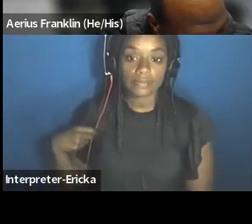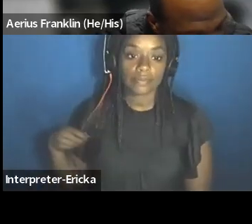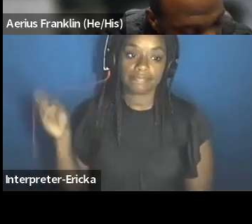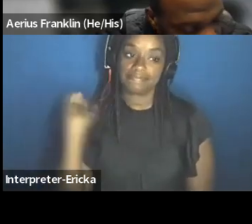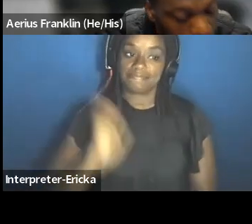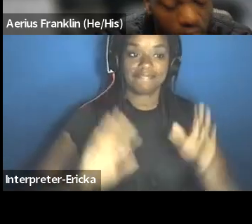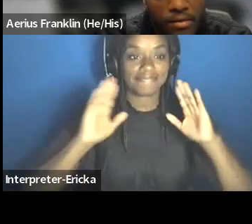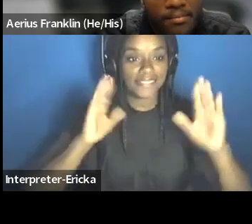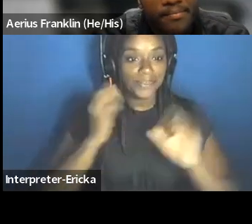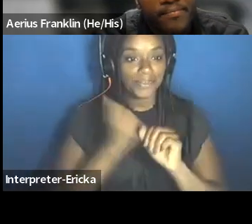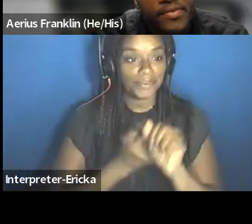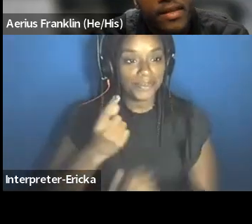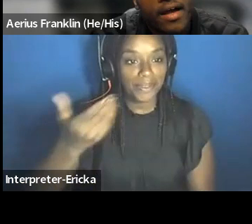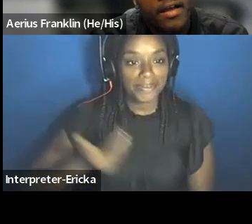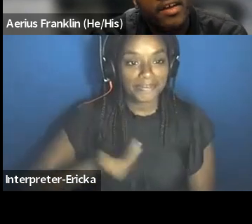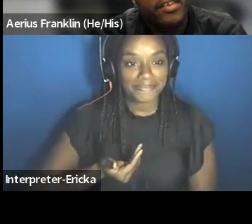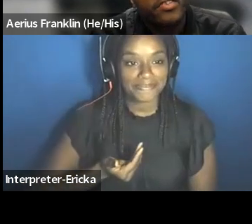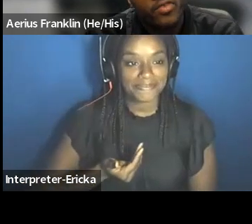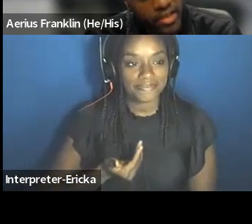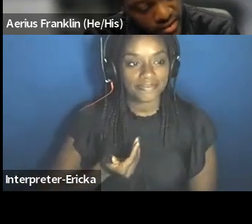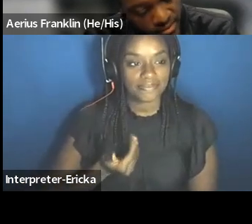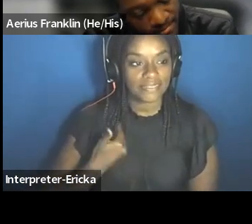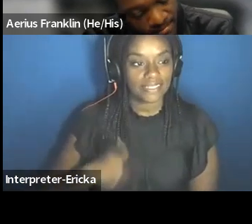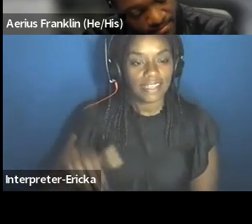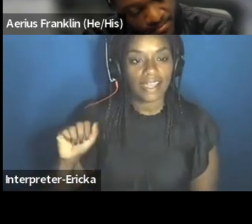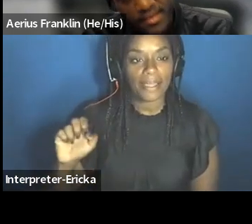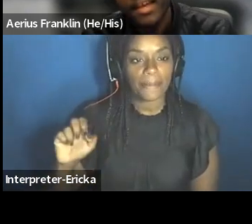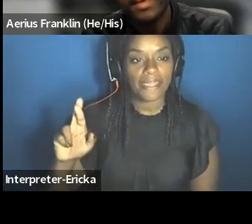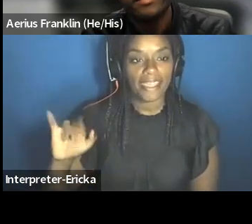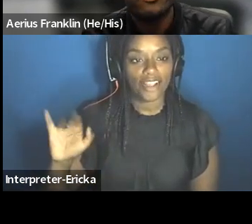Hello, everyone, and welcome. I am Marius Franklin,